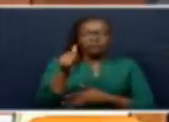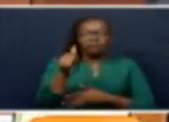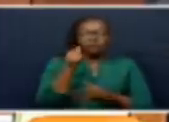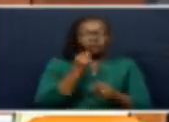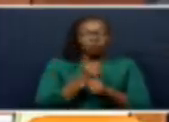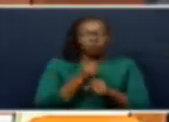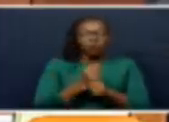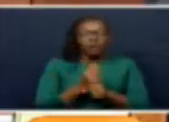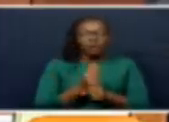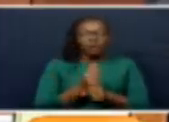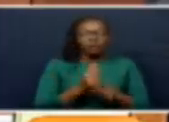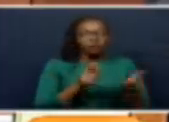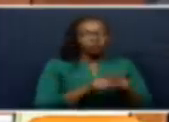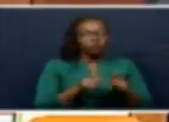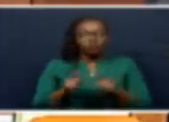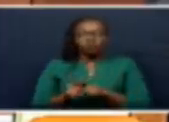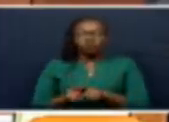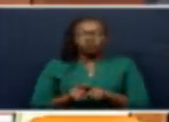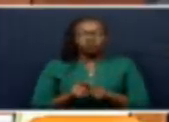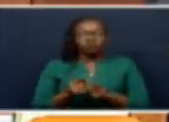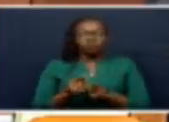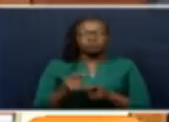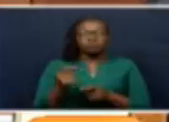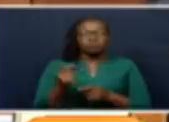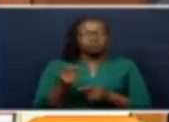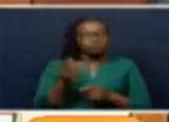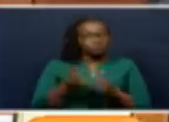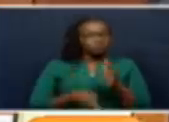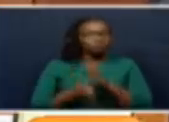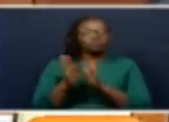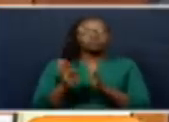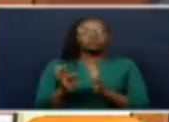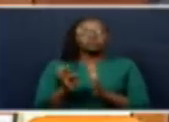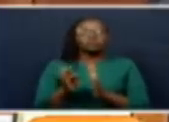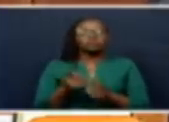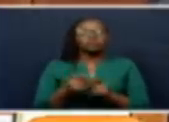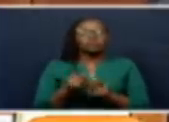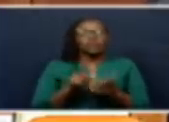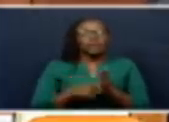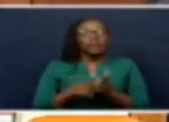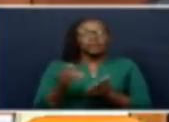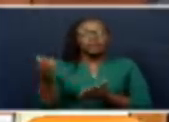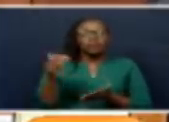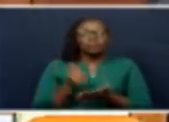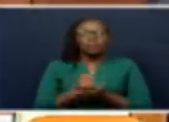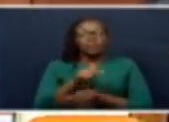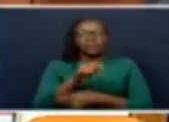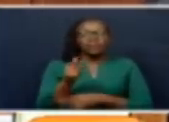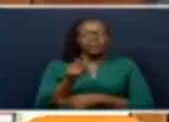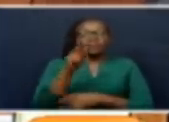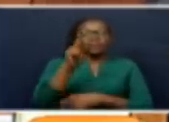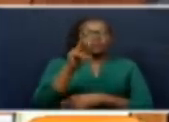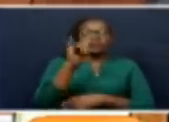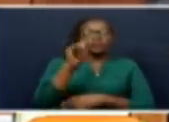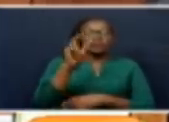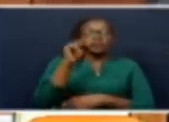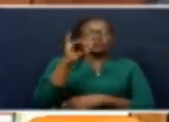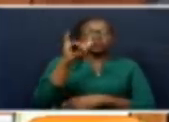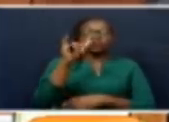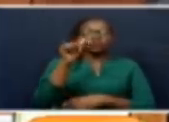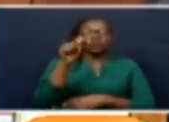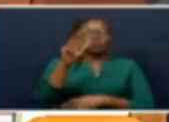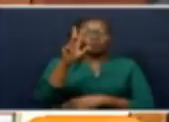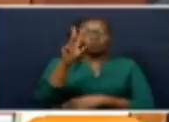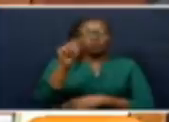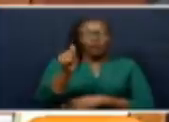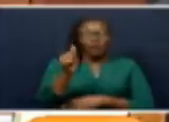worked. Yes. And they threw him out. And then he brought in Kinyua. Kinyua is an intelligent person. If